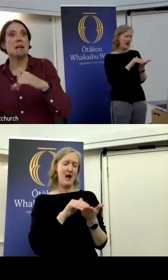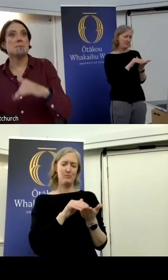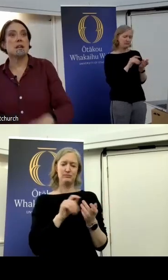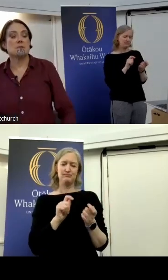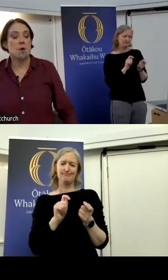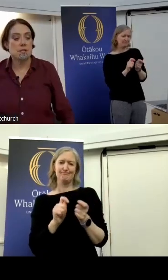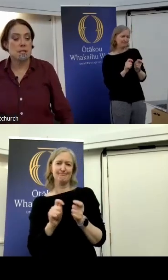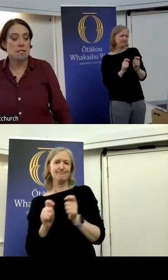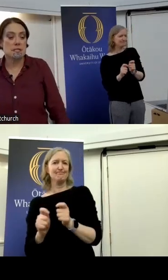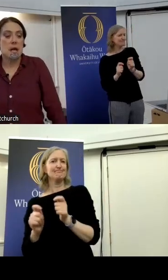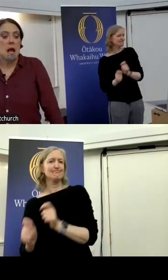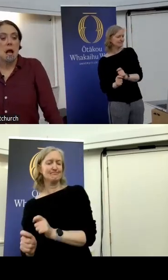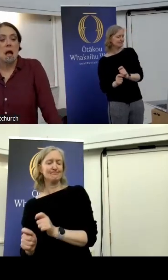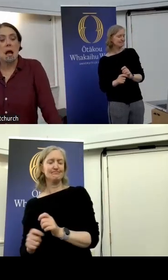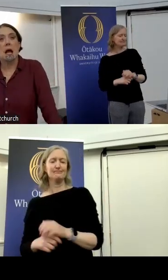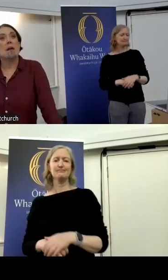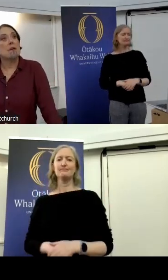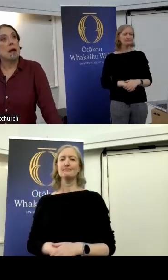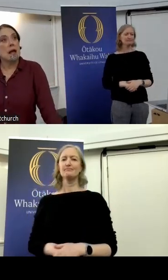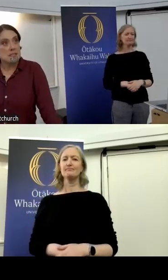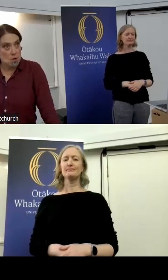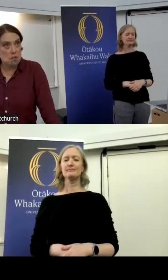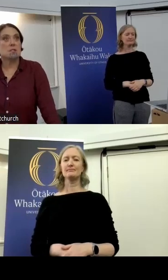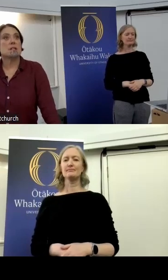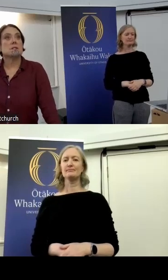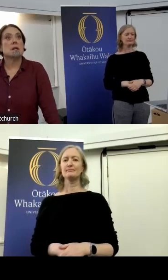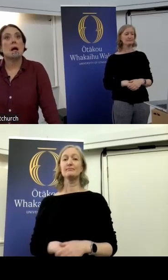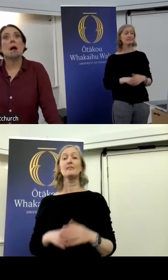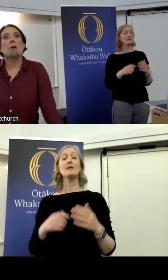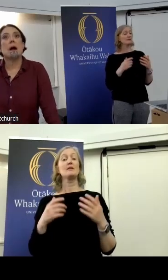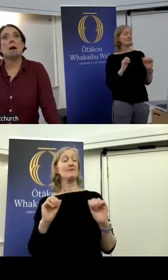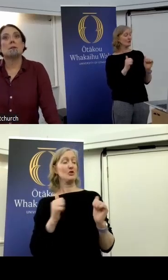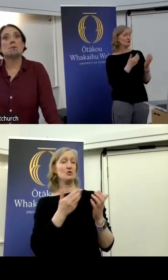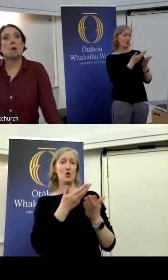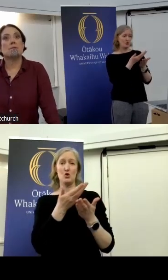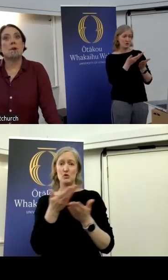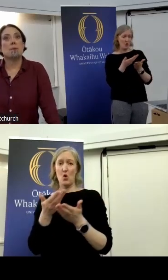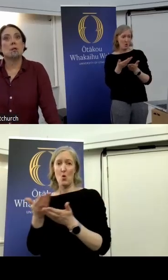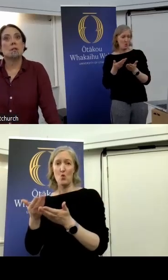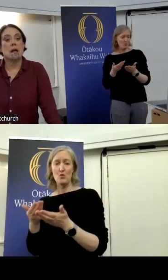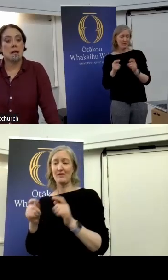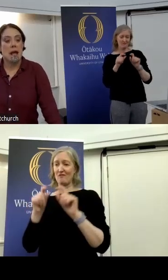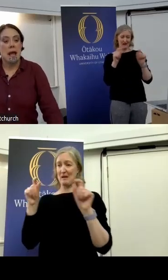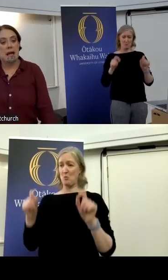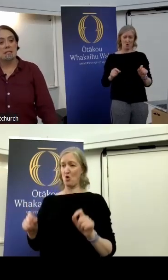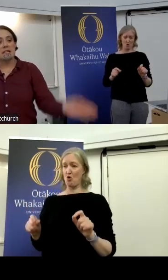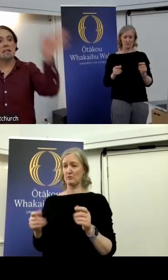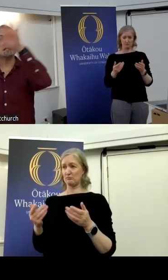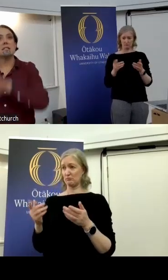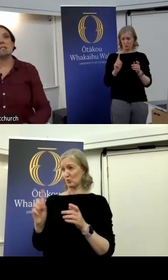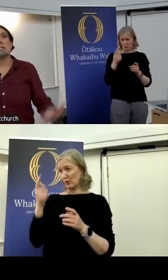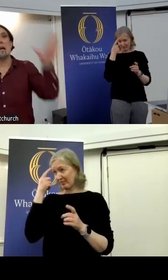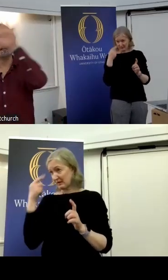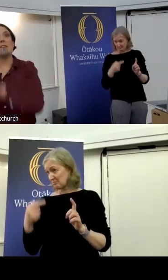the adaptation process. Had some consultation around what the framework looked like, and